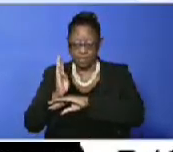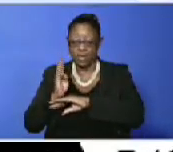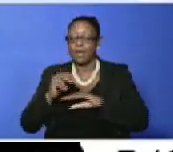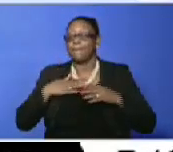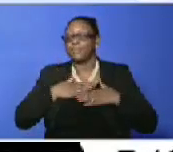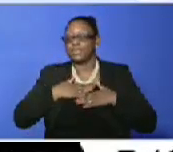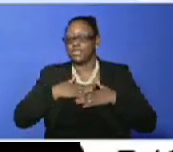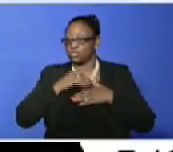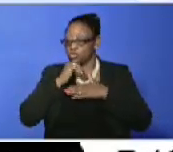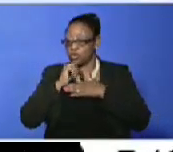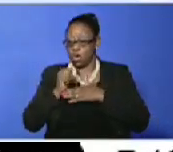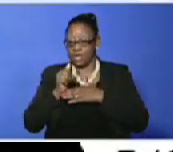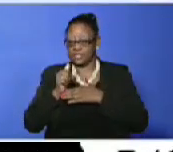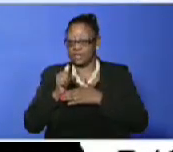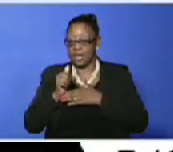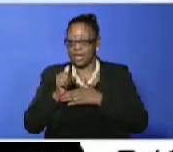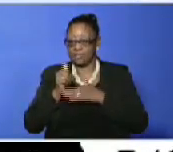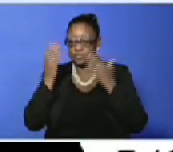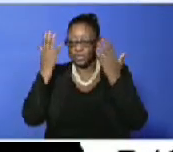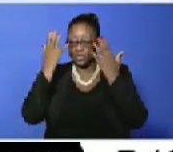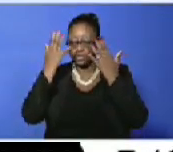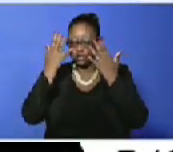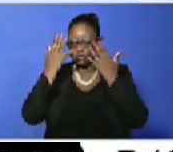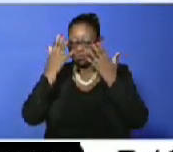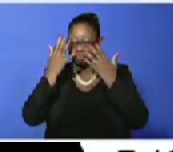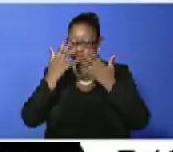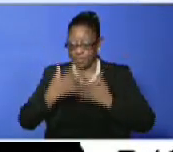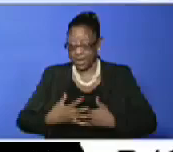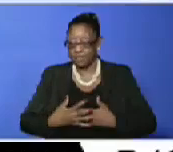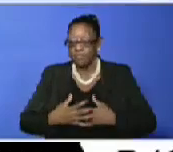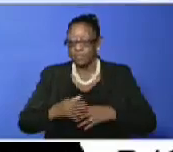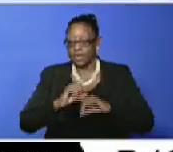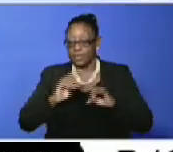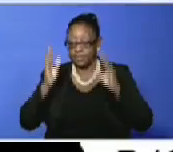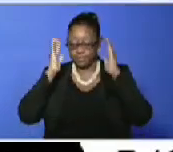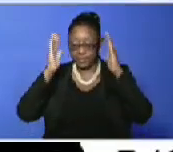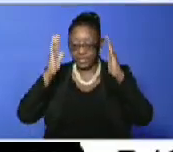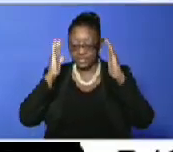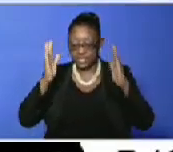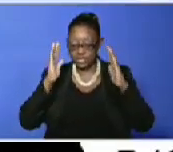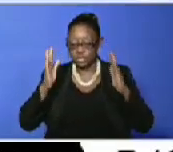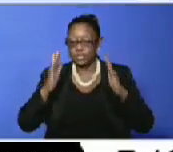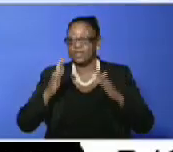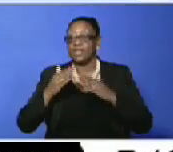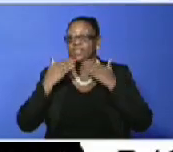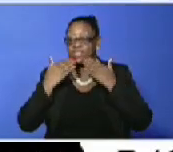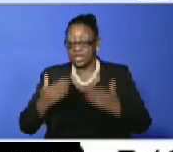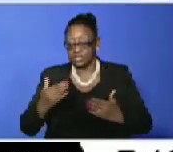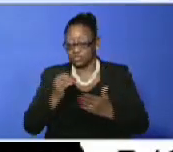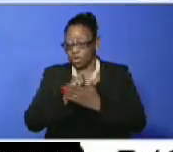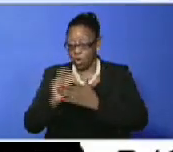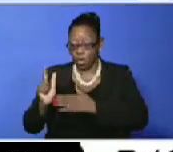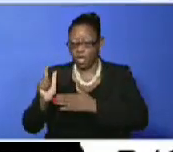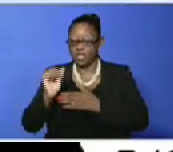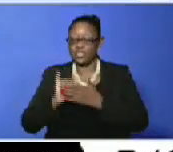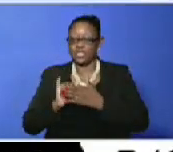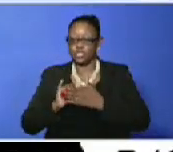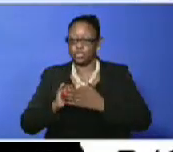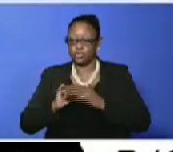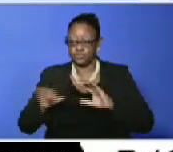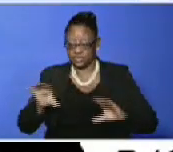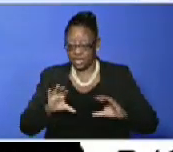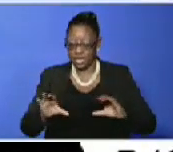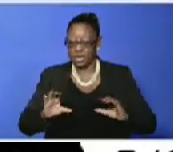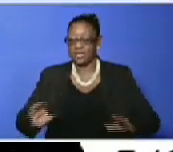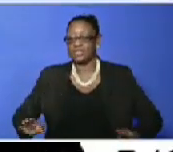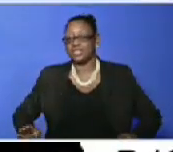in infections come after several weeks of numbers being down. Minister Thompson commends residents for their efforts and self-discipline over the